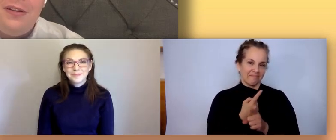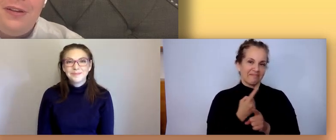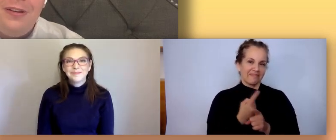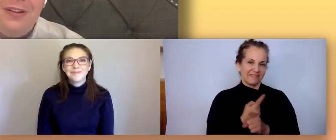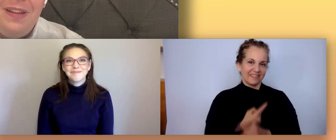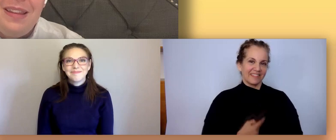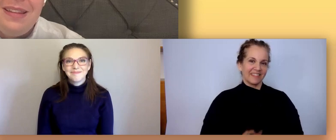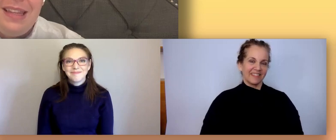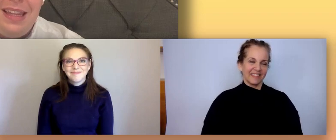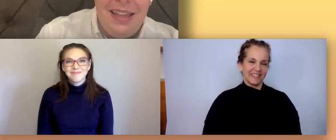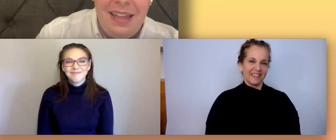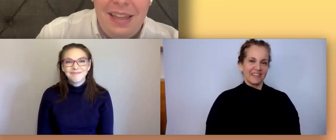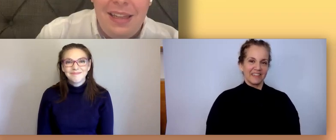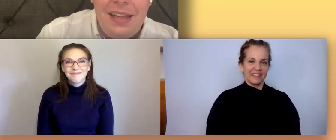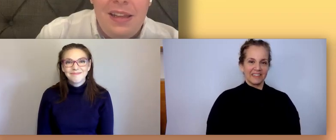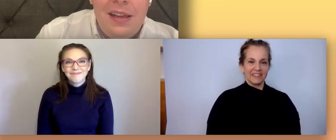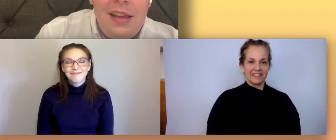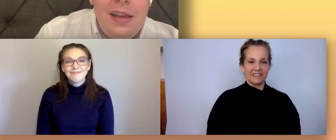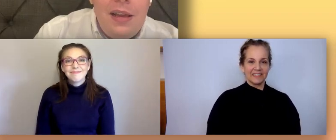usual.